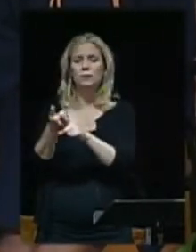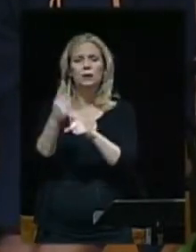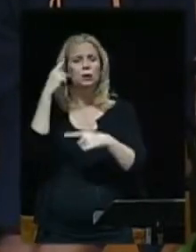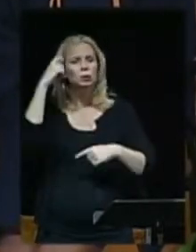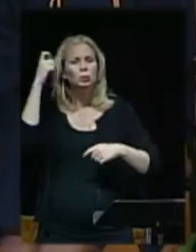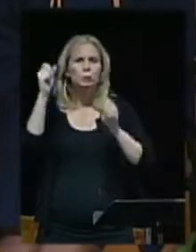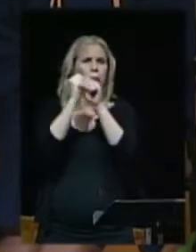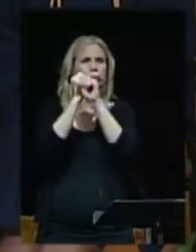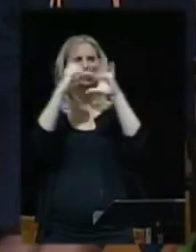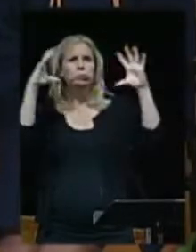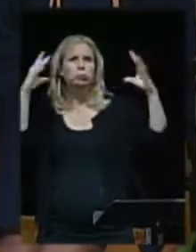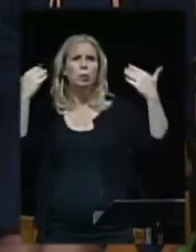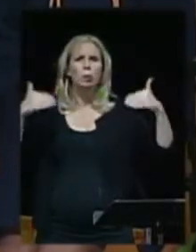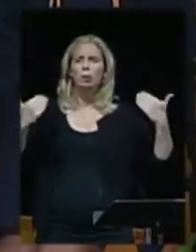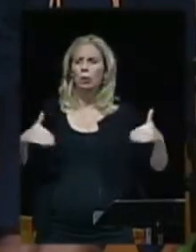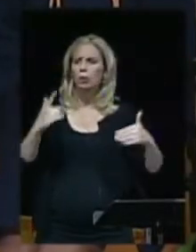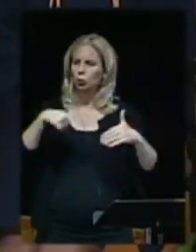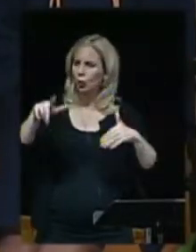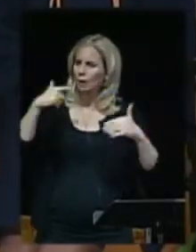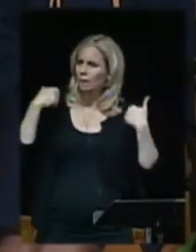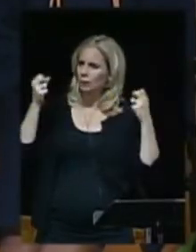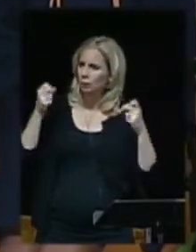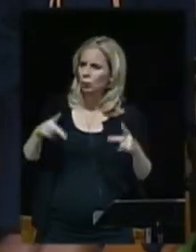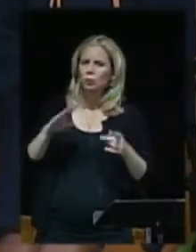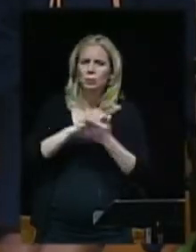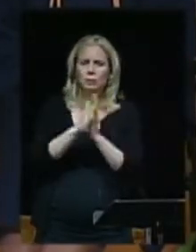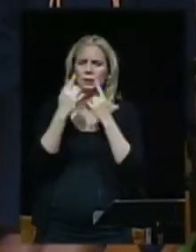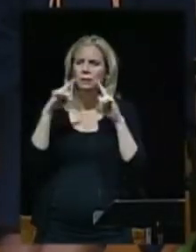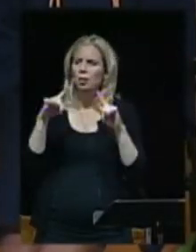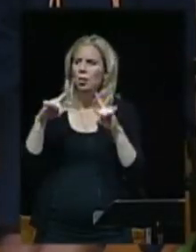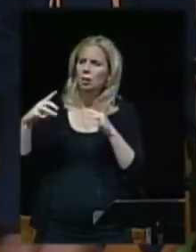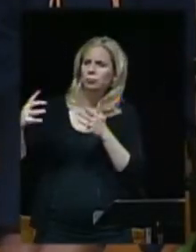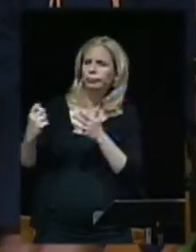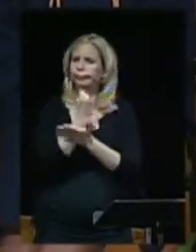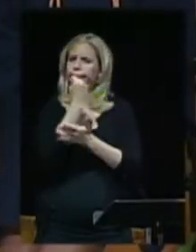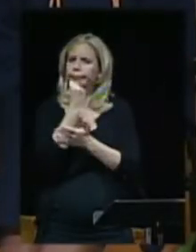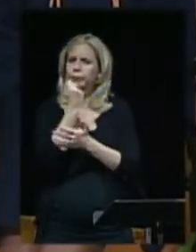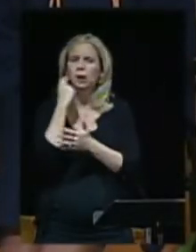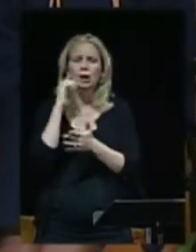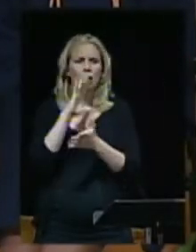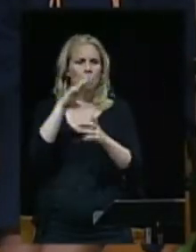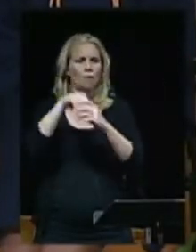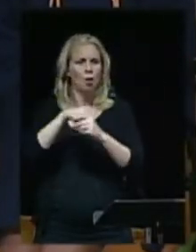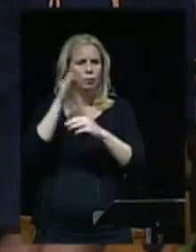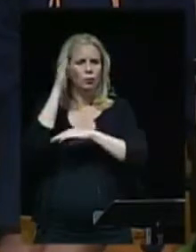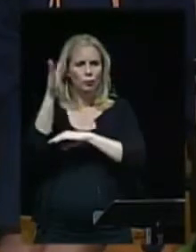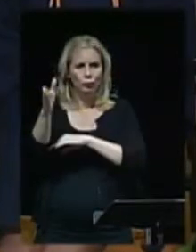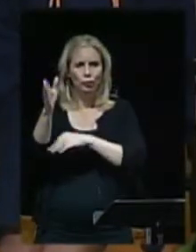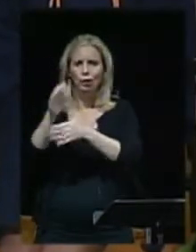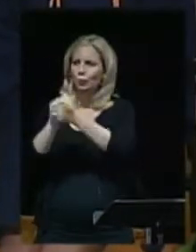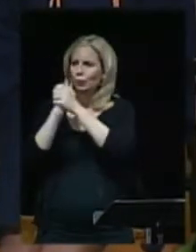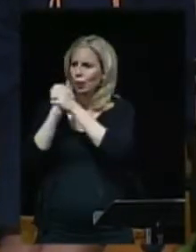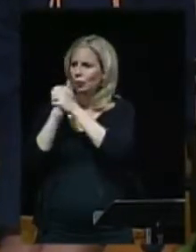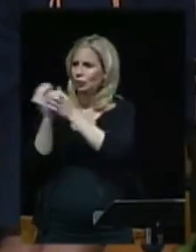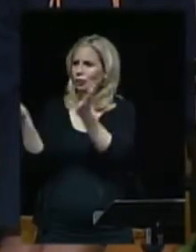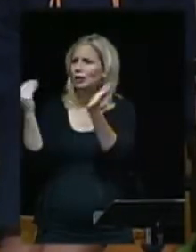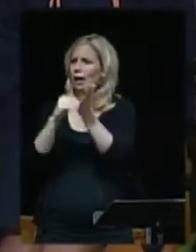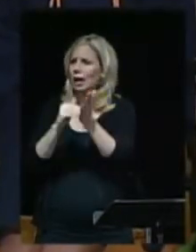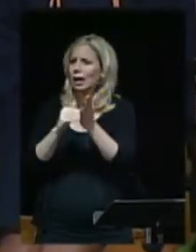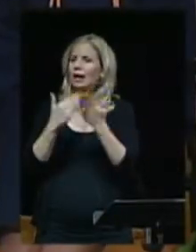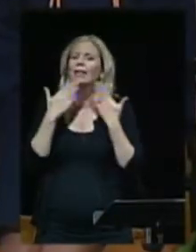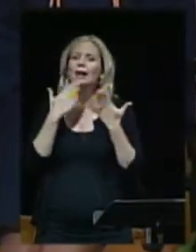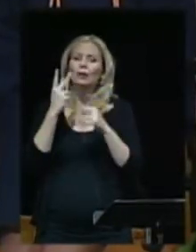opportunity to be successful in life. Seize the moment and engage in your productively in your future. Congratulations again, and once again, thank